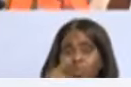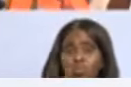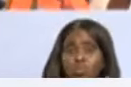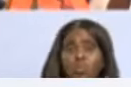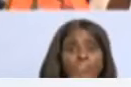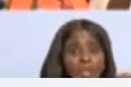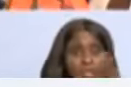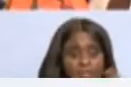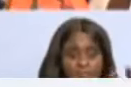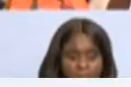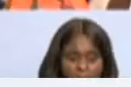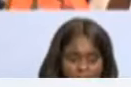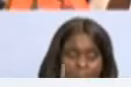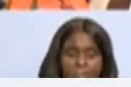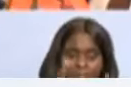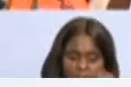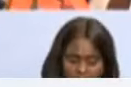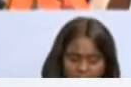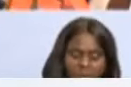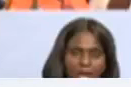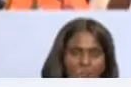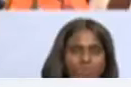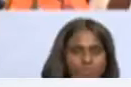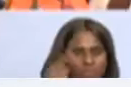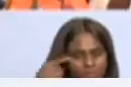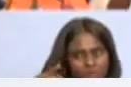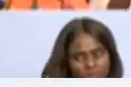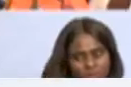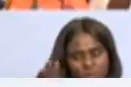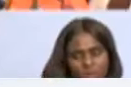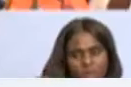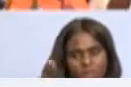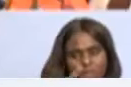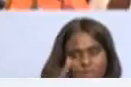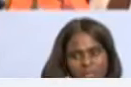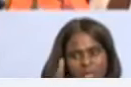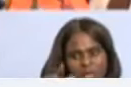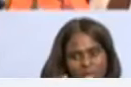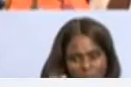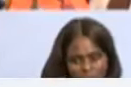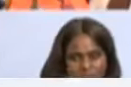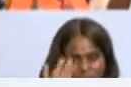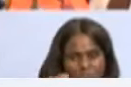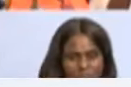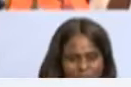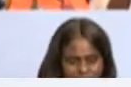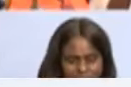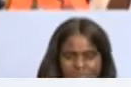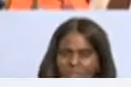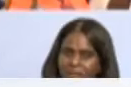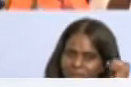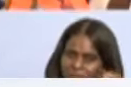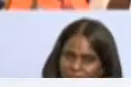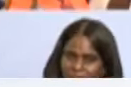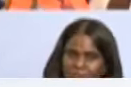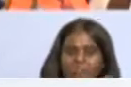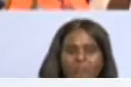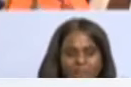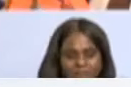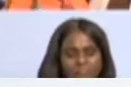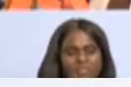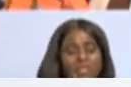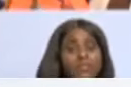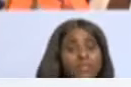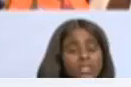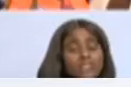but we have a program for Muzala and his relay team. And the nation will be proud to know